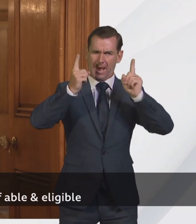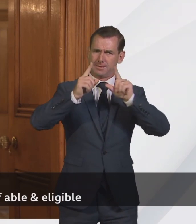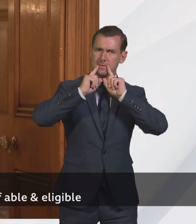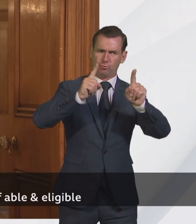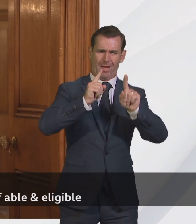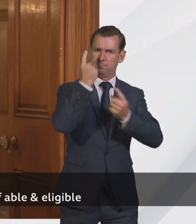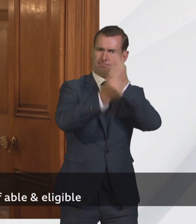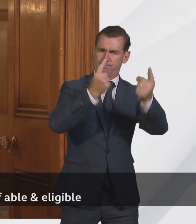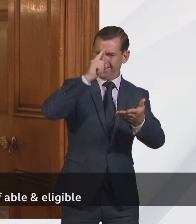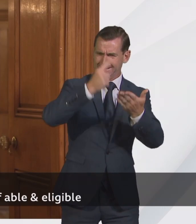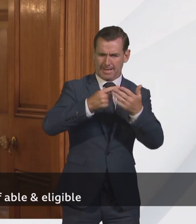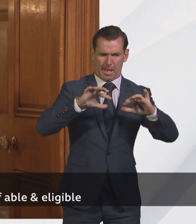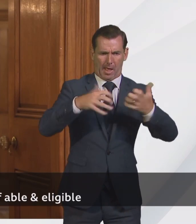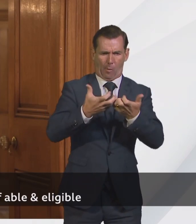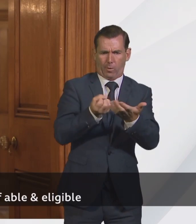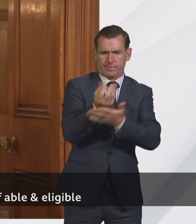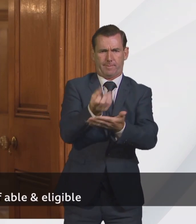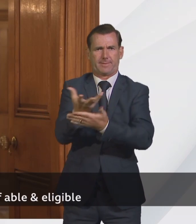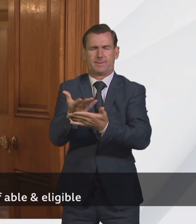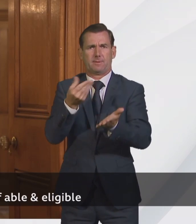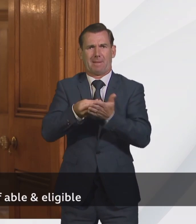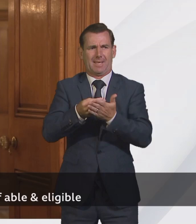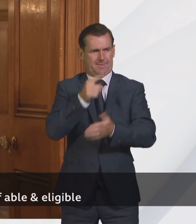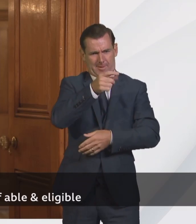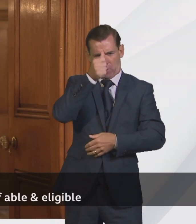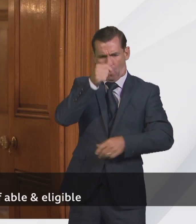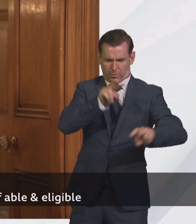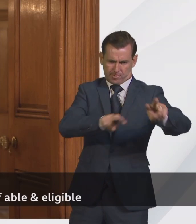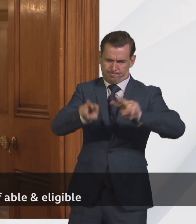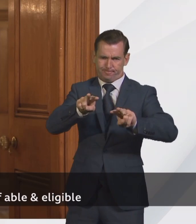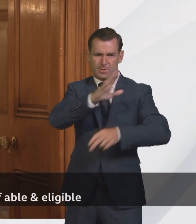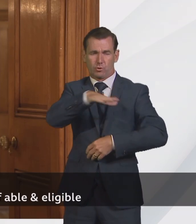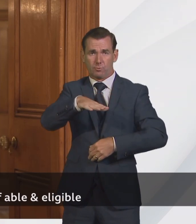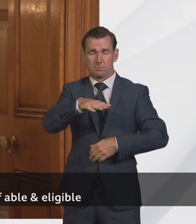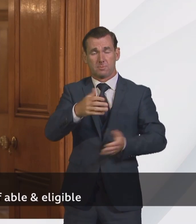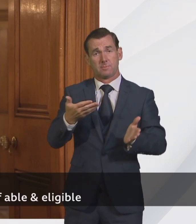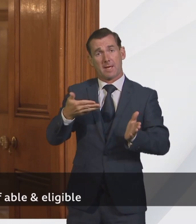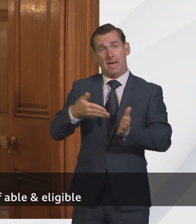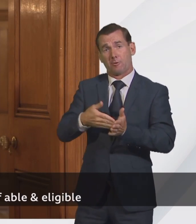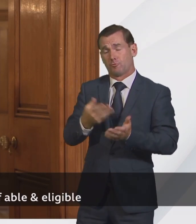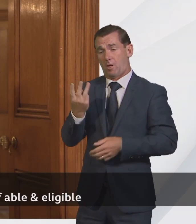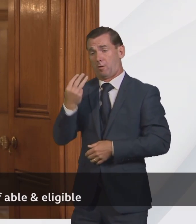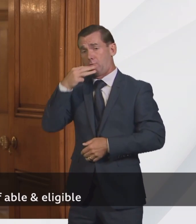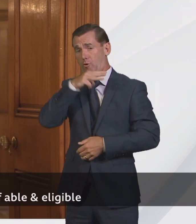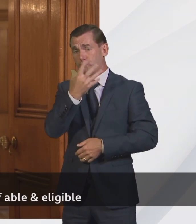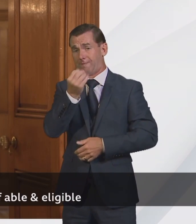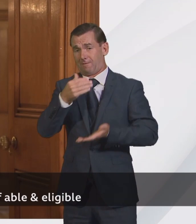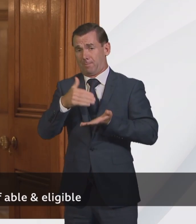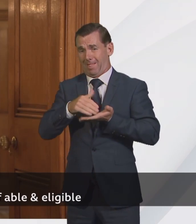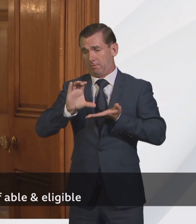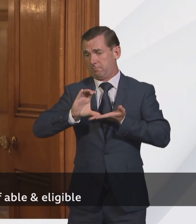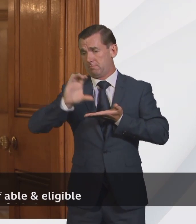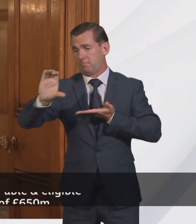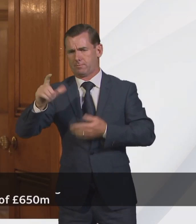teach. The plan also includes a new £350 million national tutoring